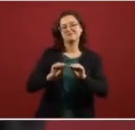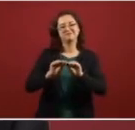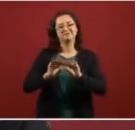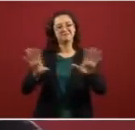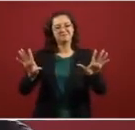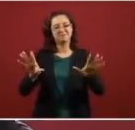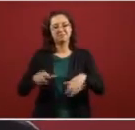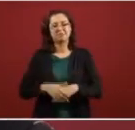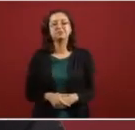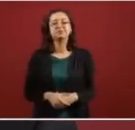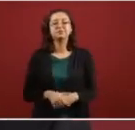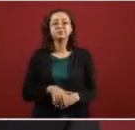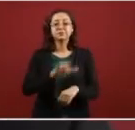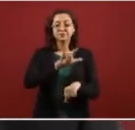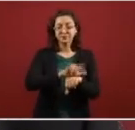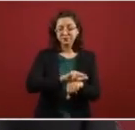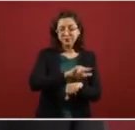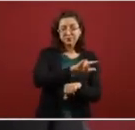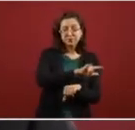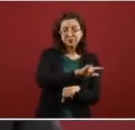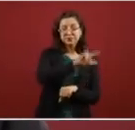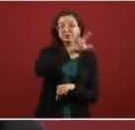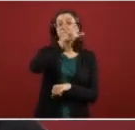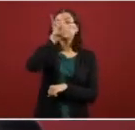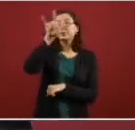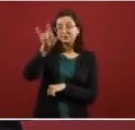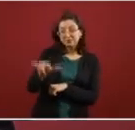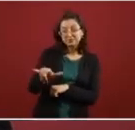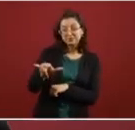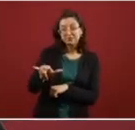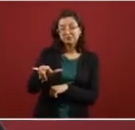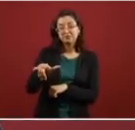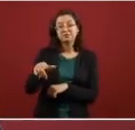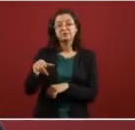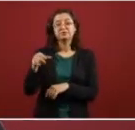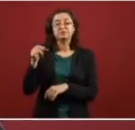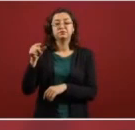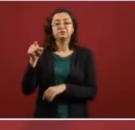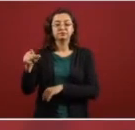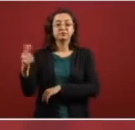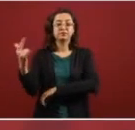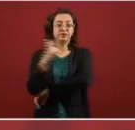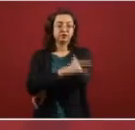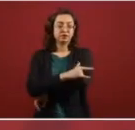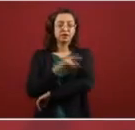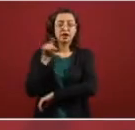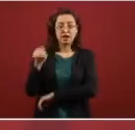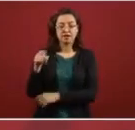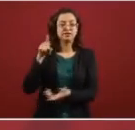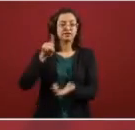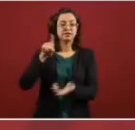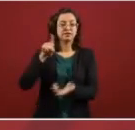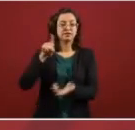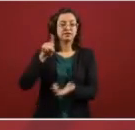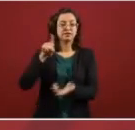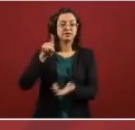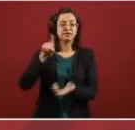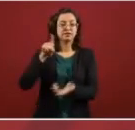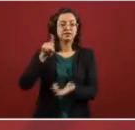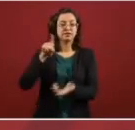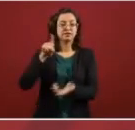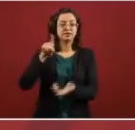pasó la aeronave, llegó al aeropuerto donde estaba esperando los Evo Morales.